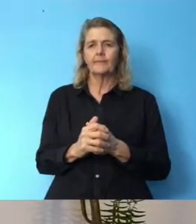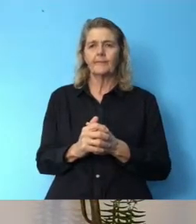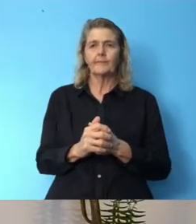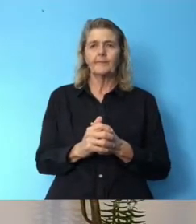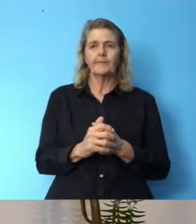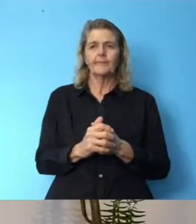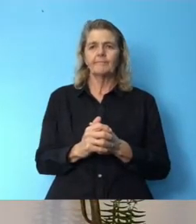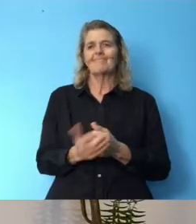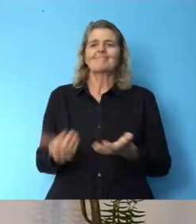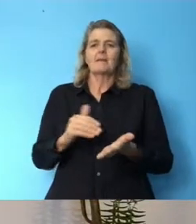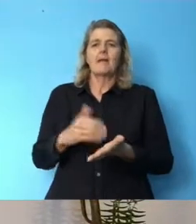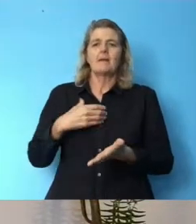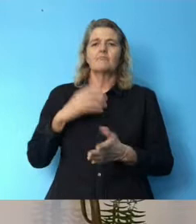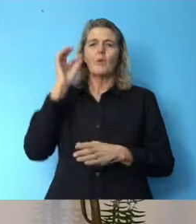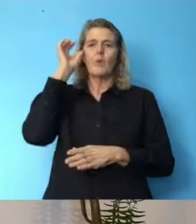Add a little bit more.